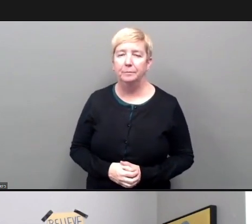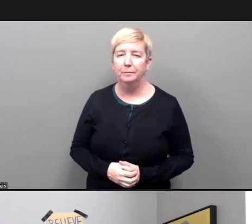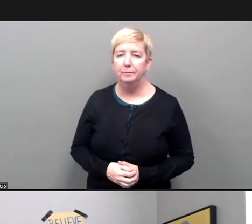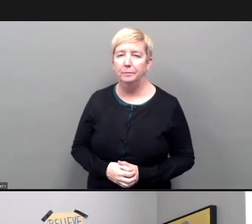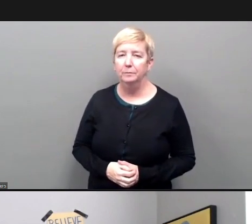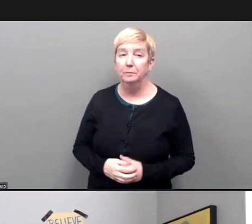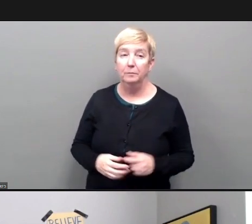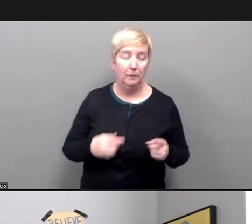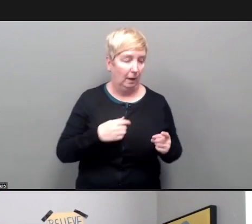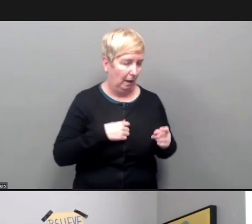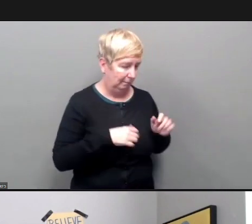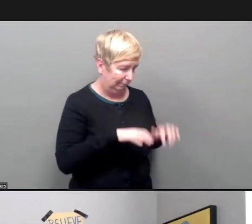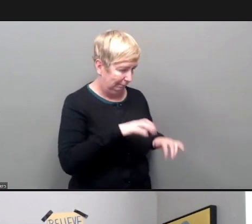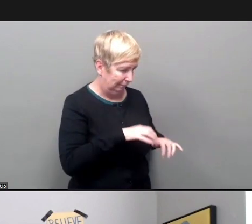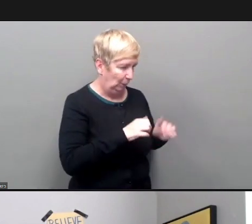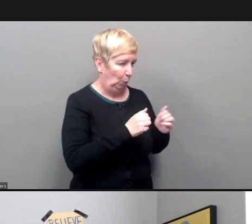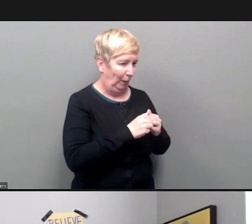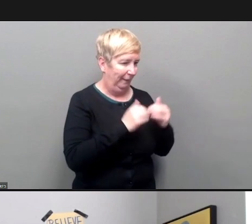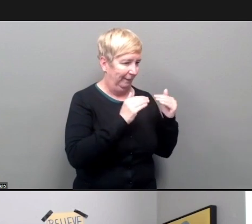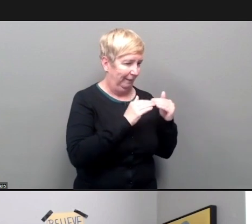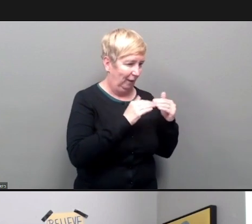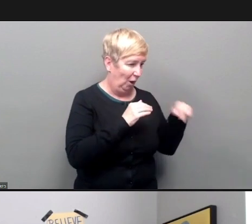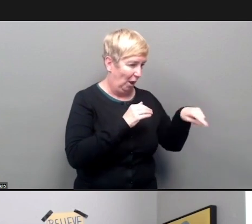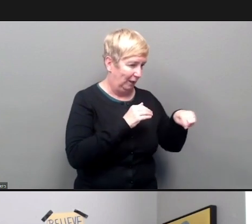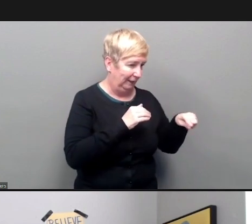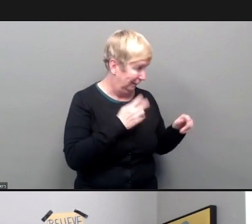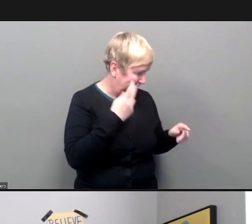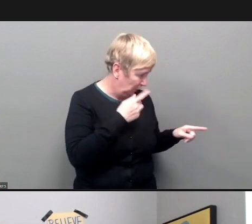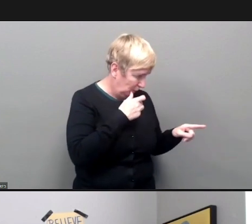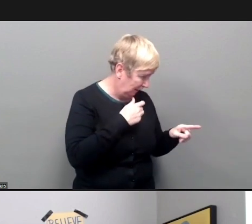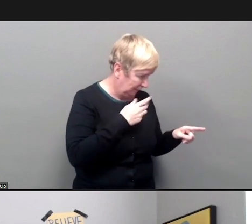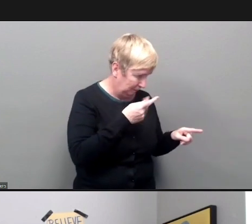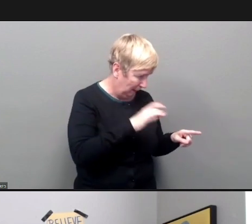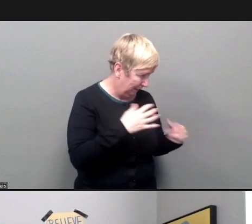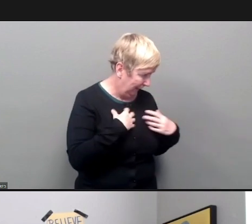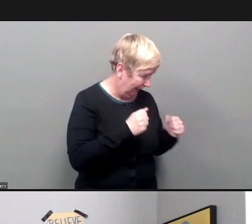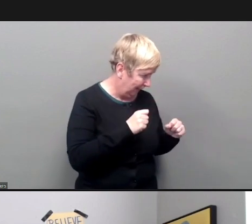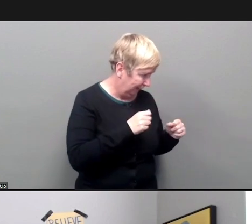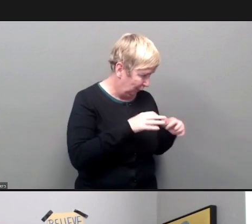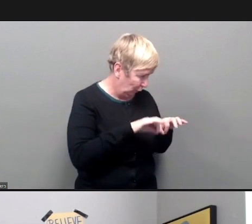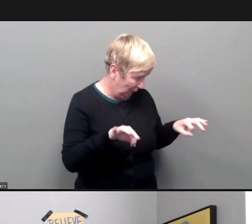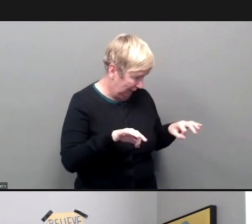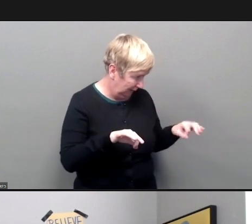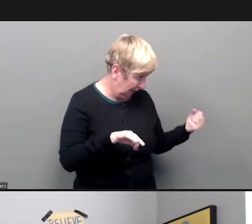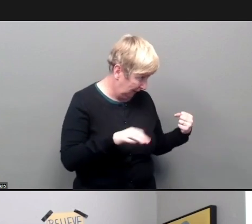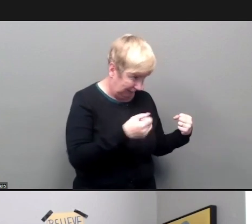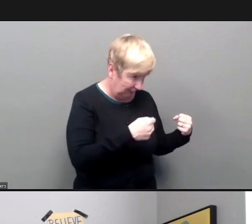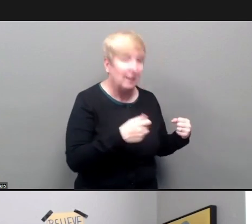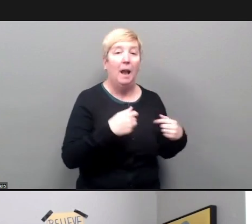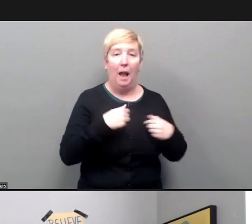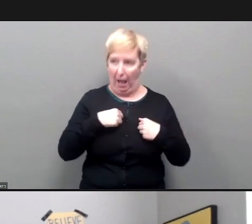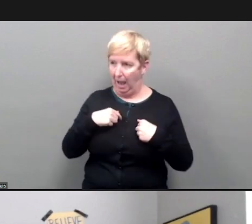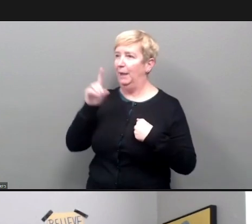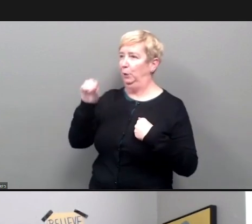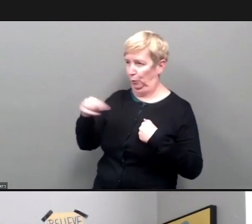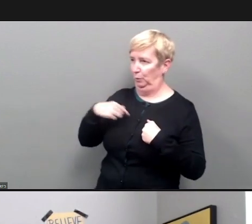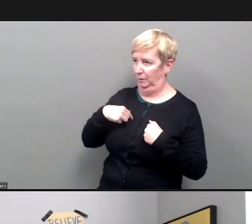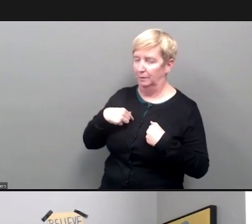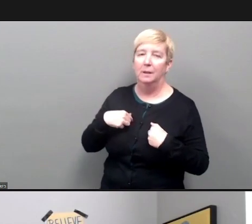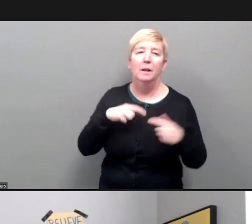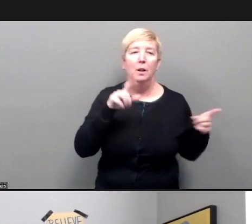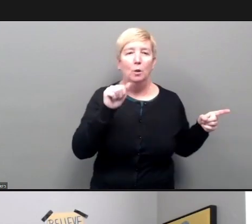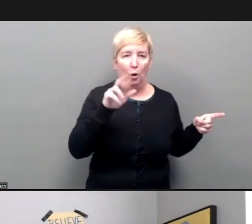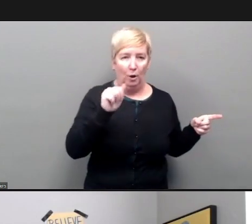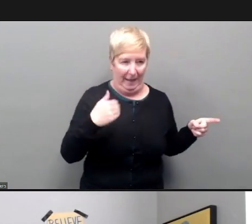just to make sure they all had public health degrees, and I'm pretty sure they do, but I do, and Laura does,